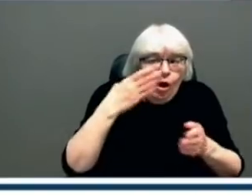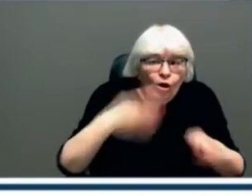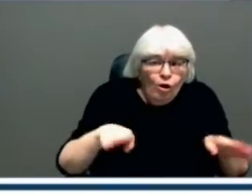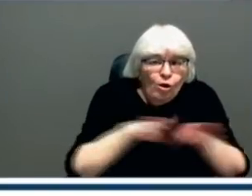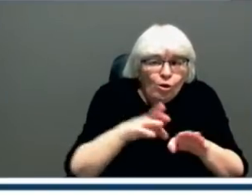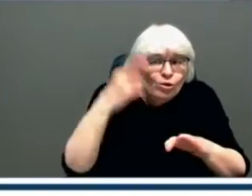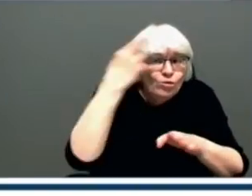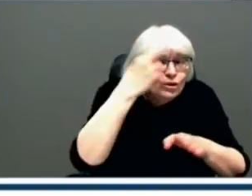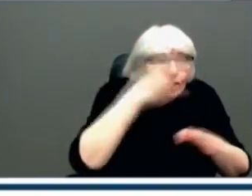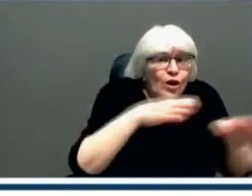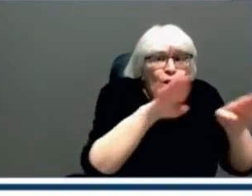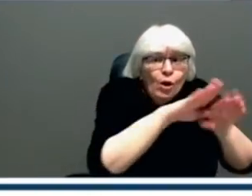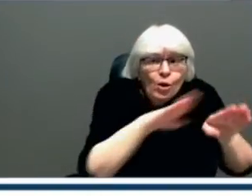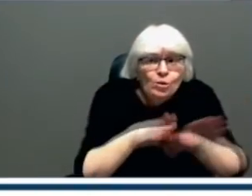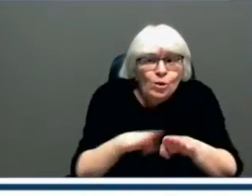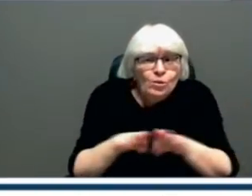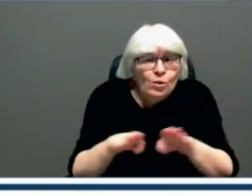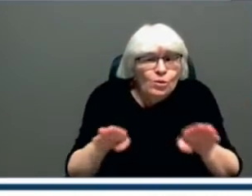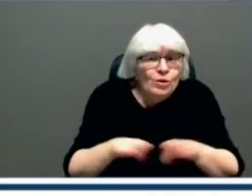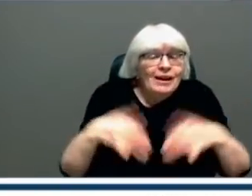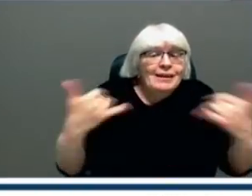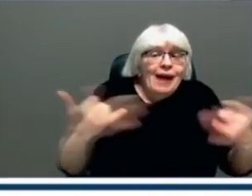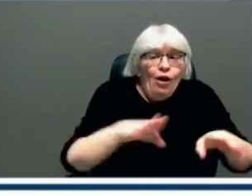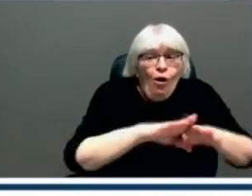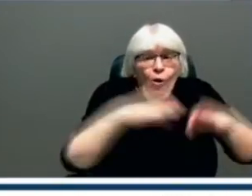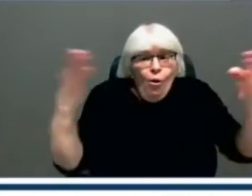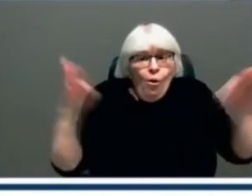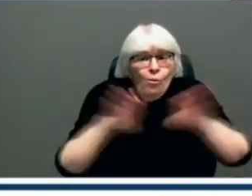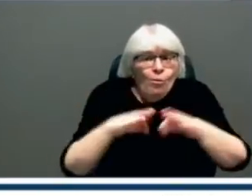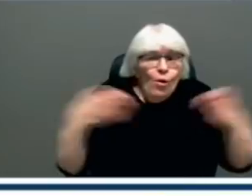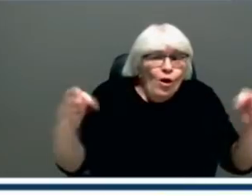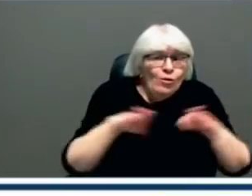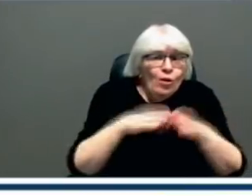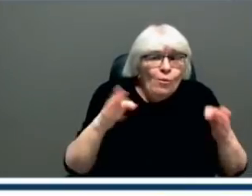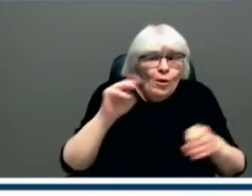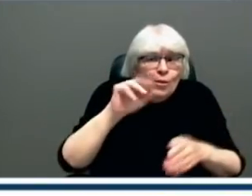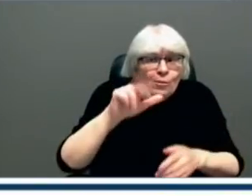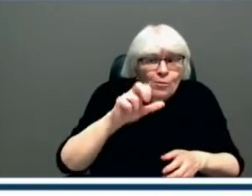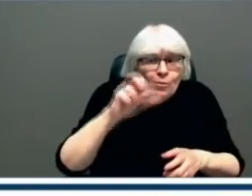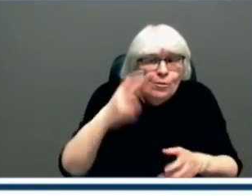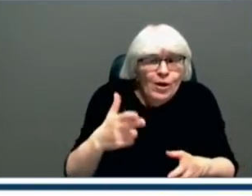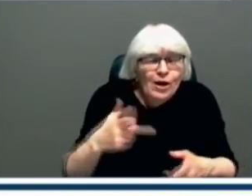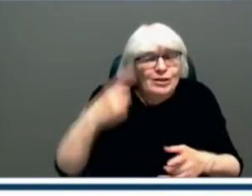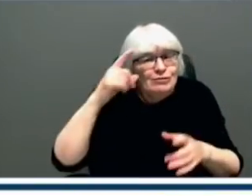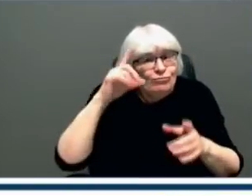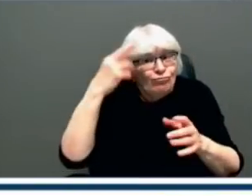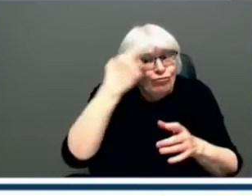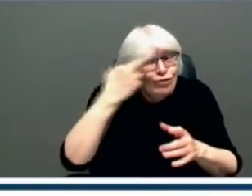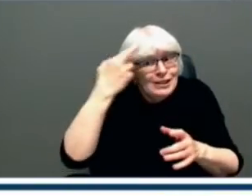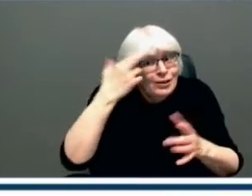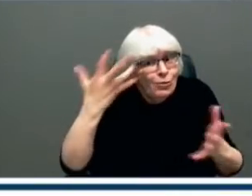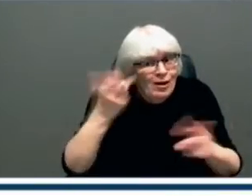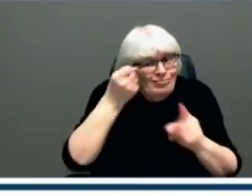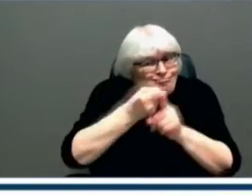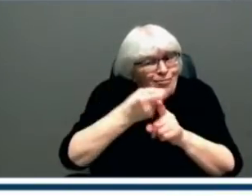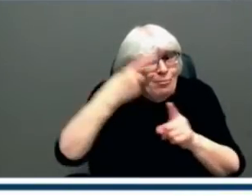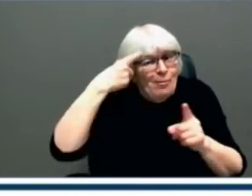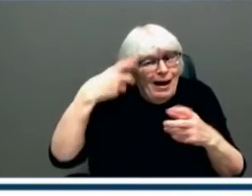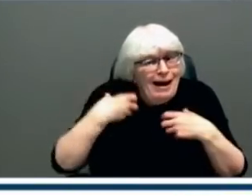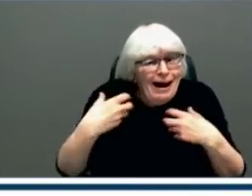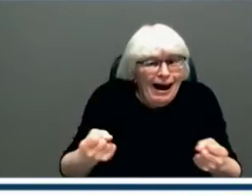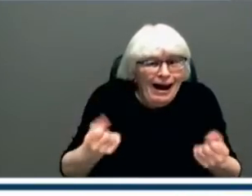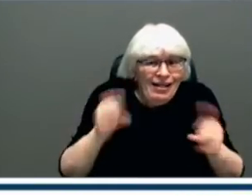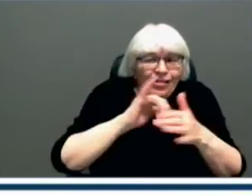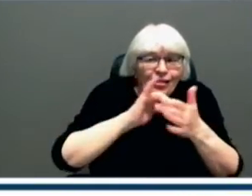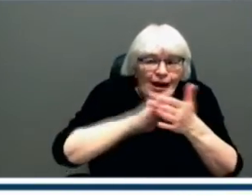March 21st. And I just want to bring that up because the last time I had a chance to ask a question to you, I had